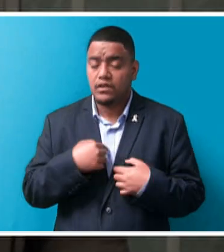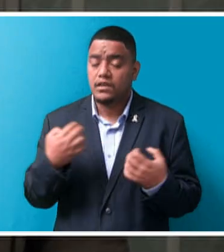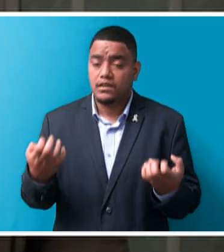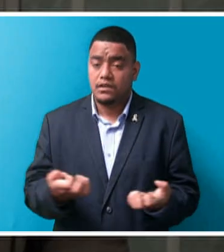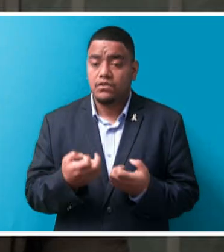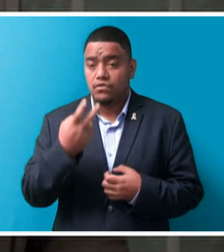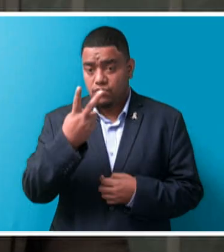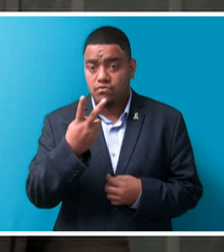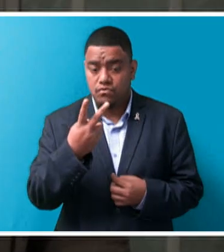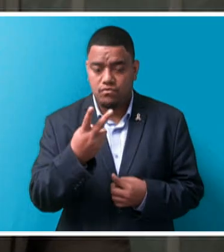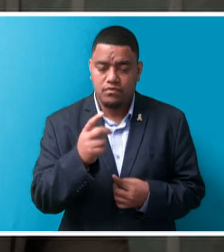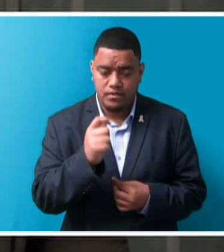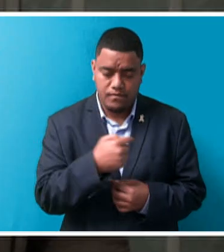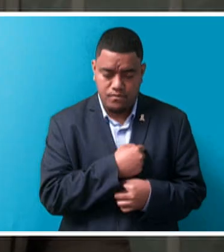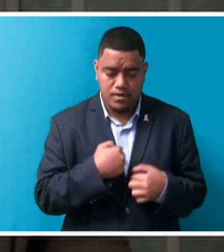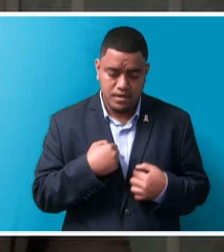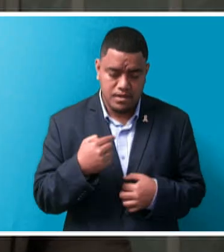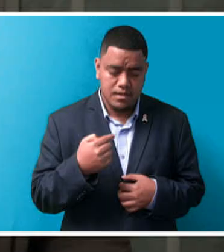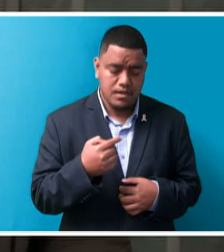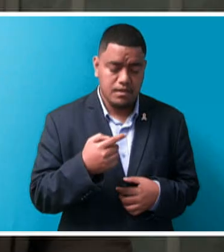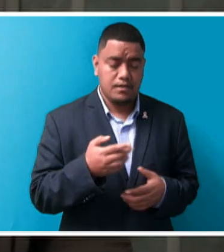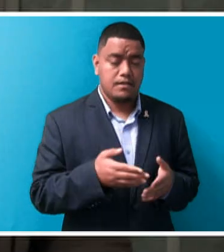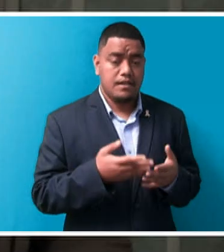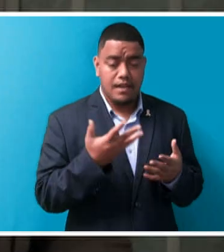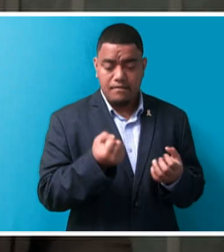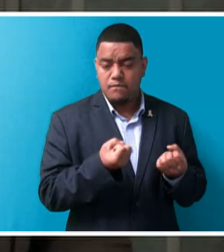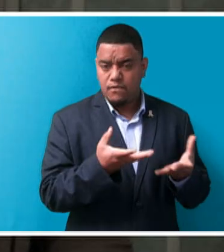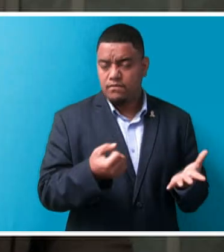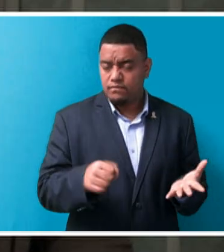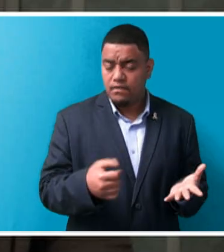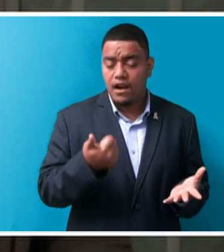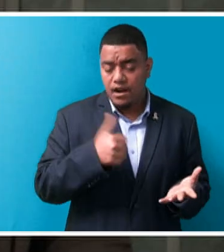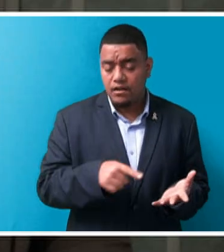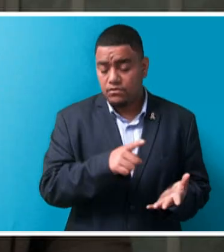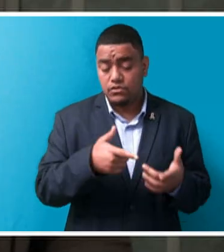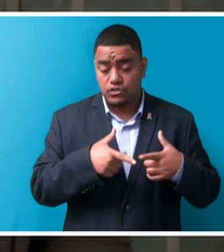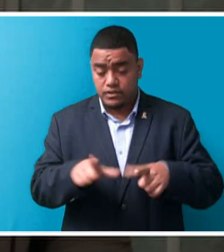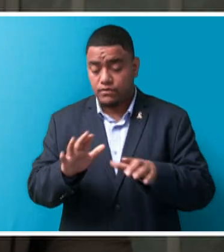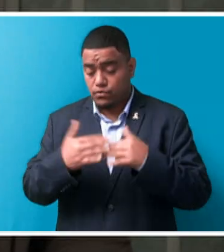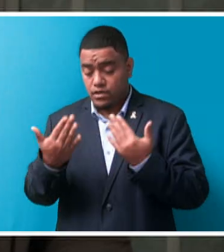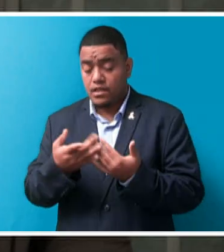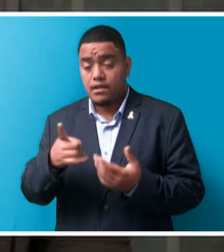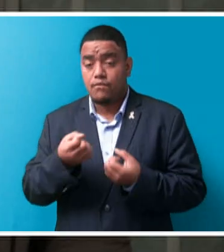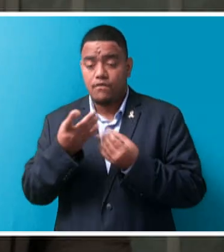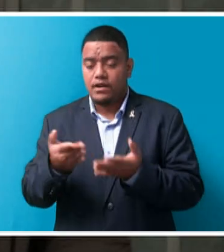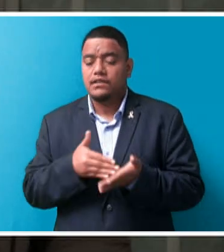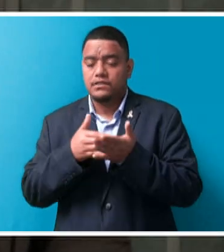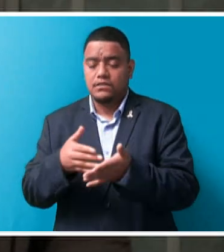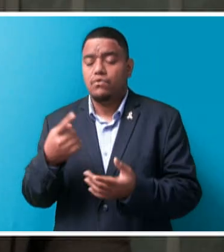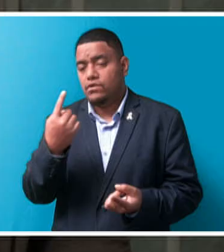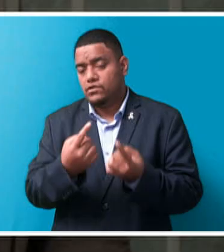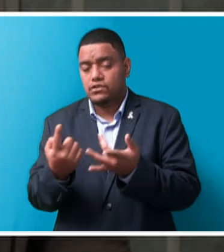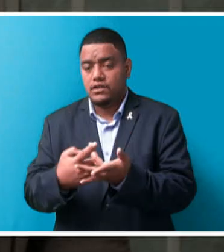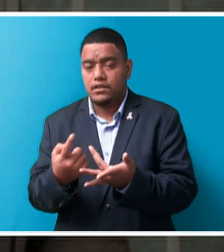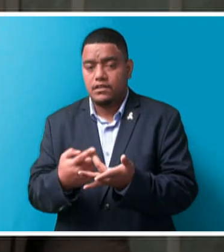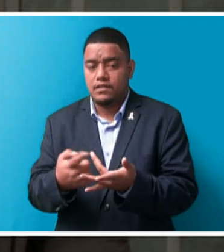two-vessel approach if an extra vessel is available, to allow vessels to travel together and provide assistance to one another